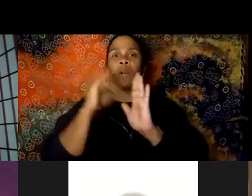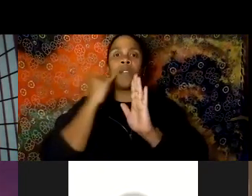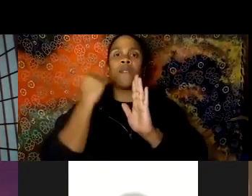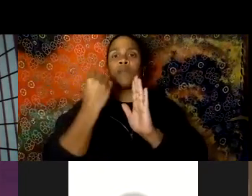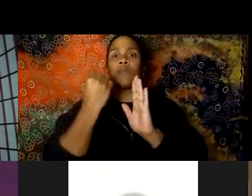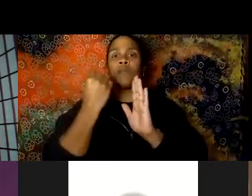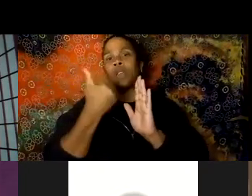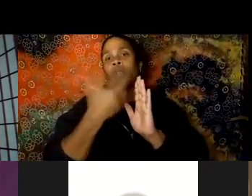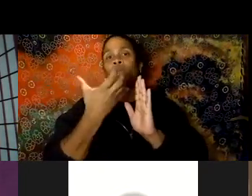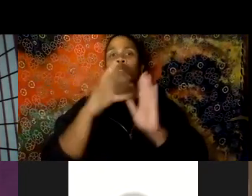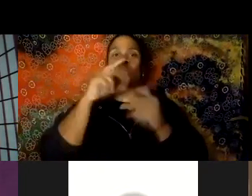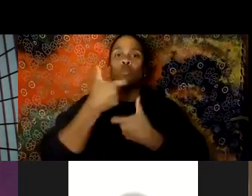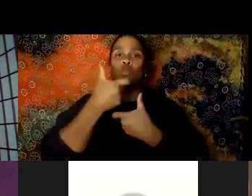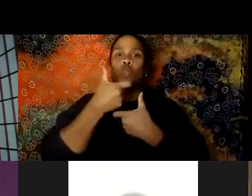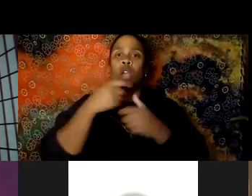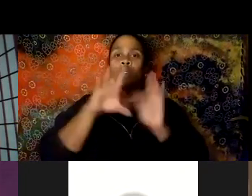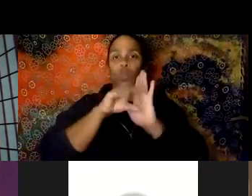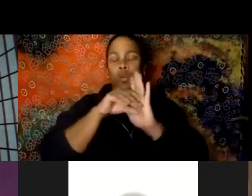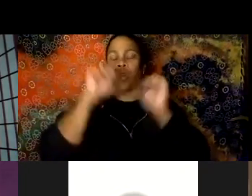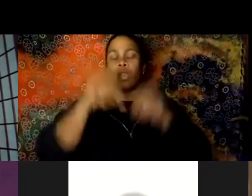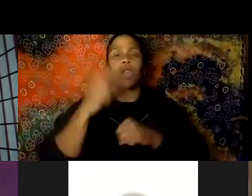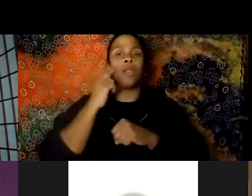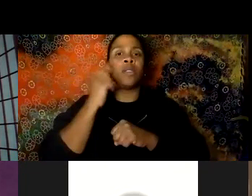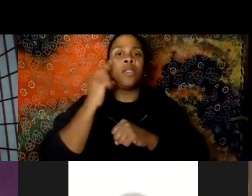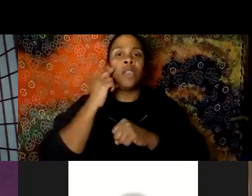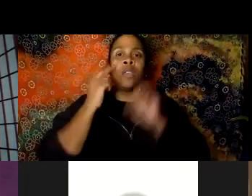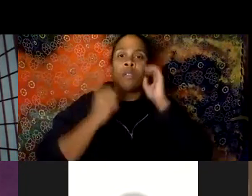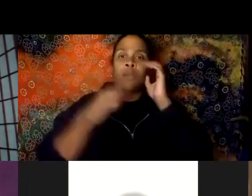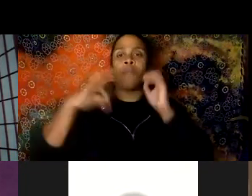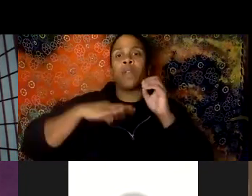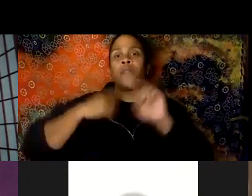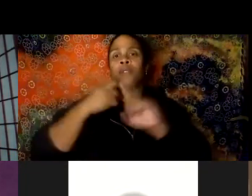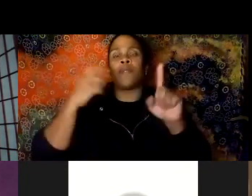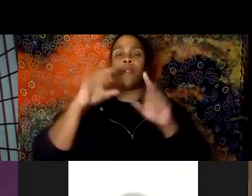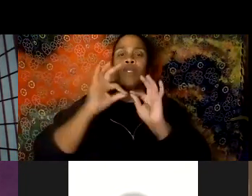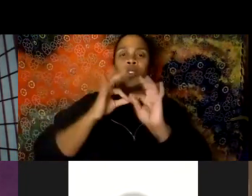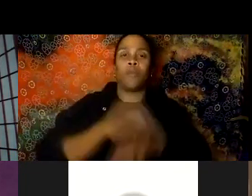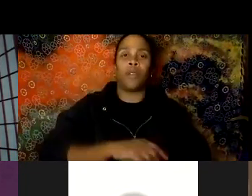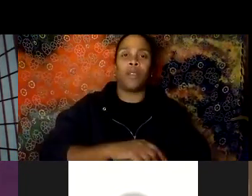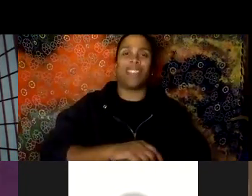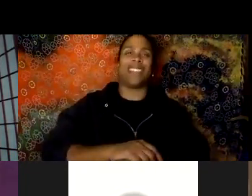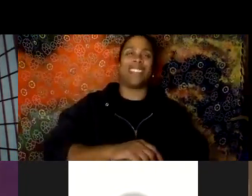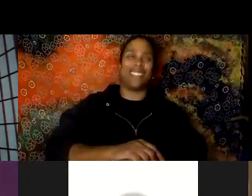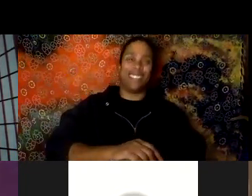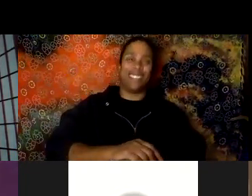this later, they'll be able to see Sharon and understand what's going on. All